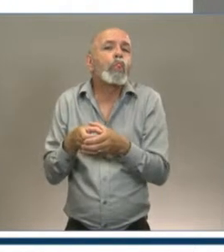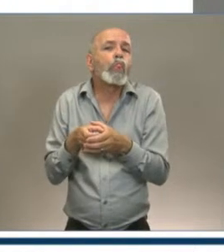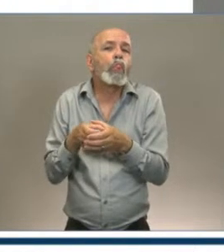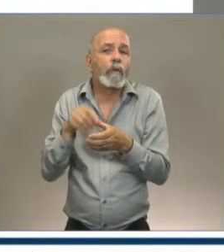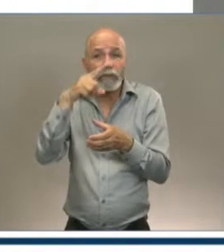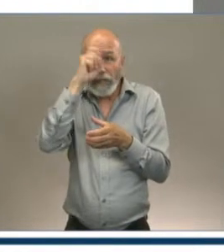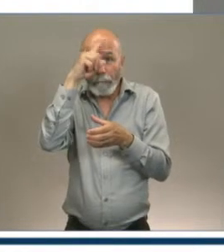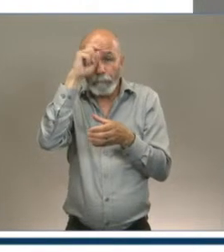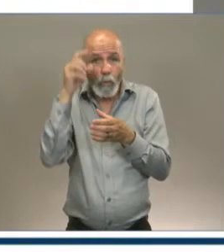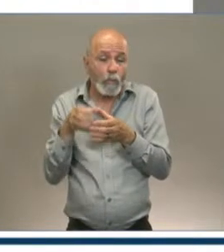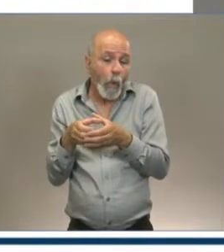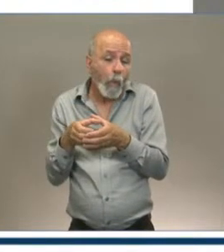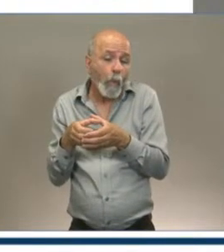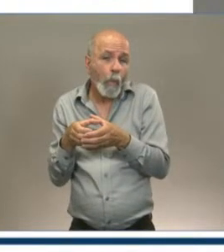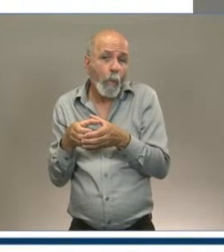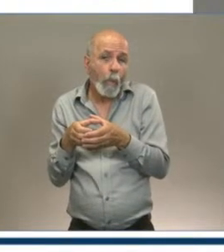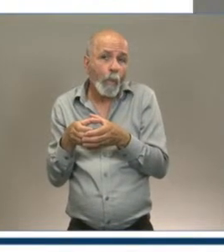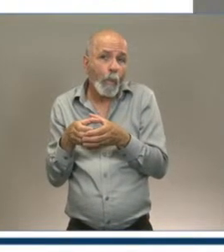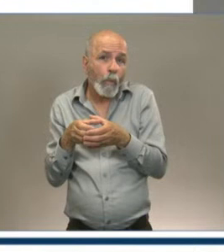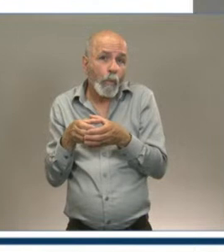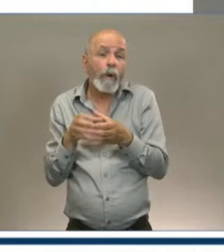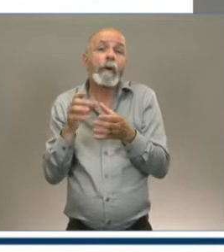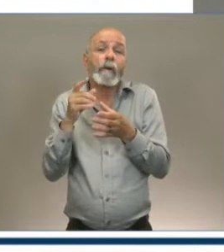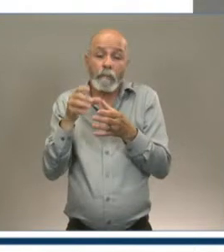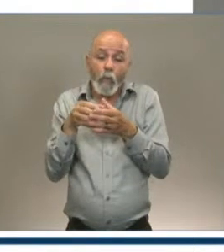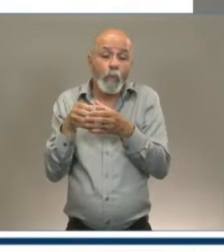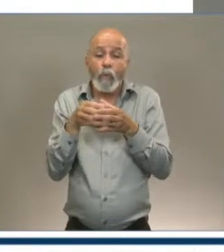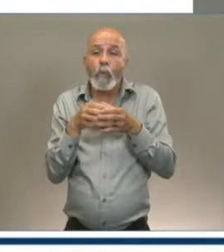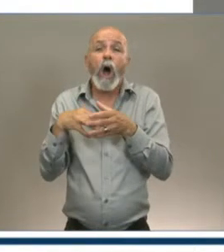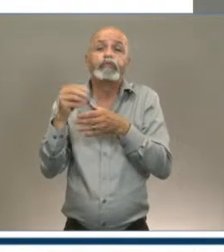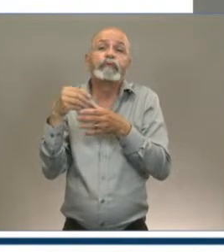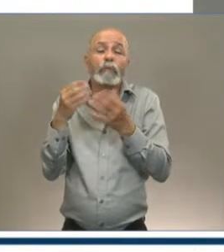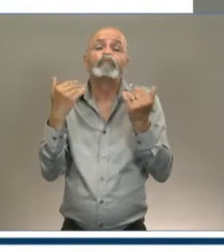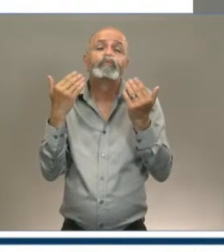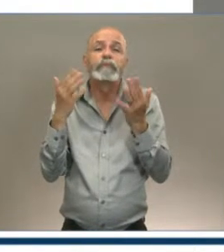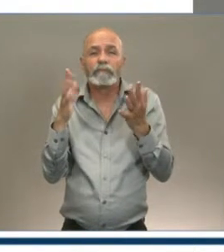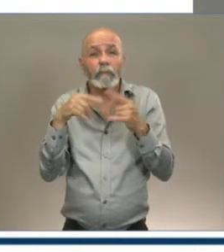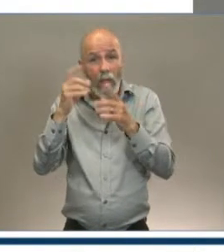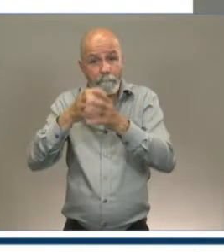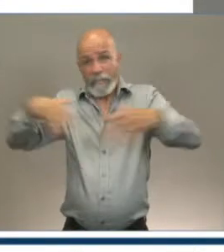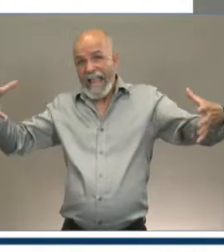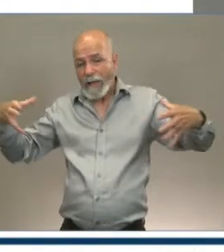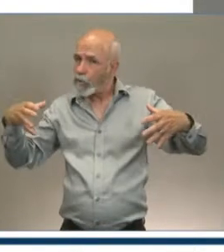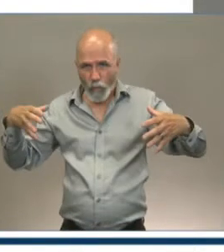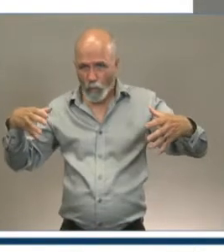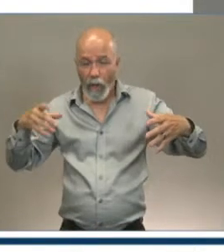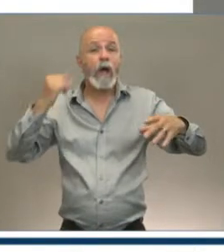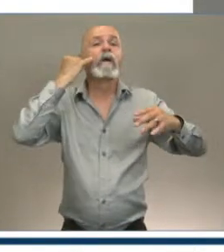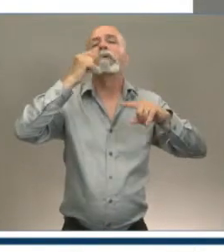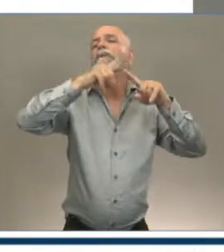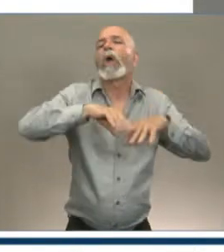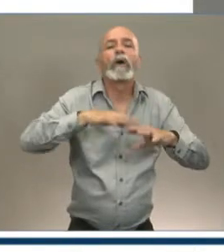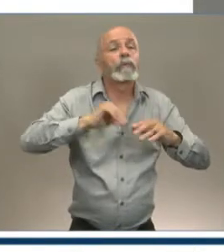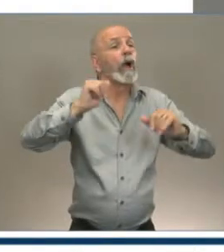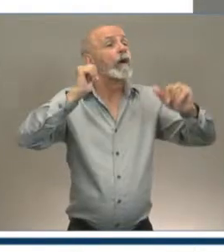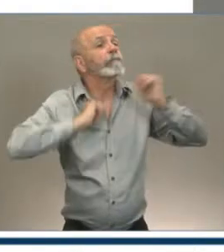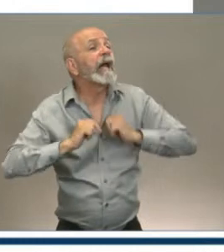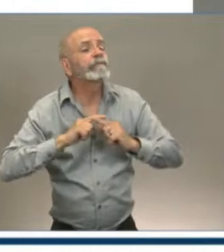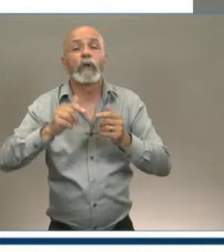we are looking at how we can open up a whole range of activities, including sports, arts, and culture activities, but doing that in a